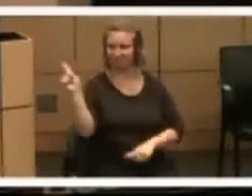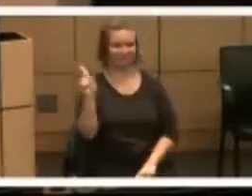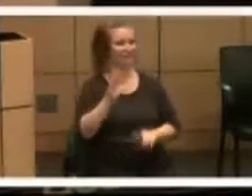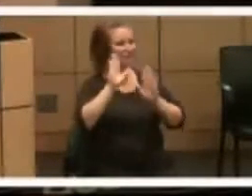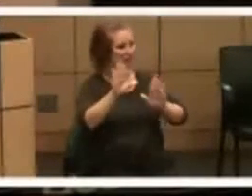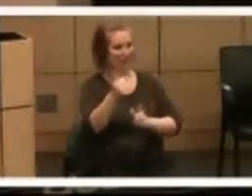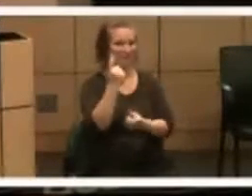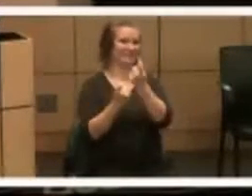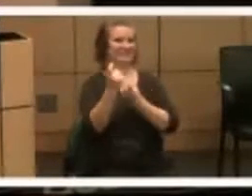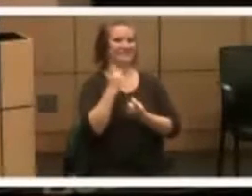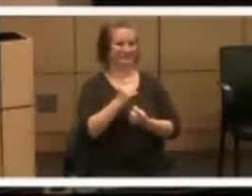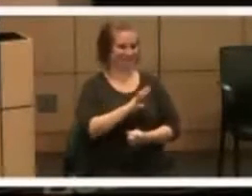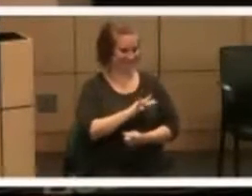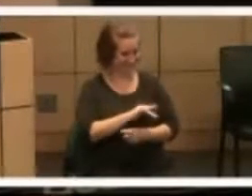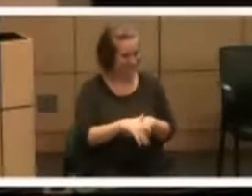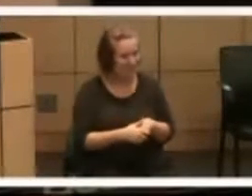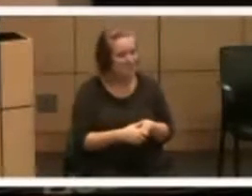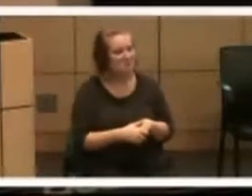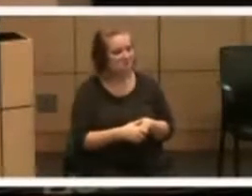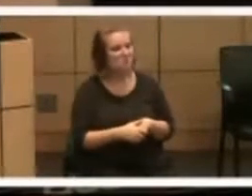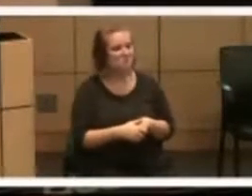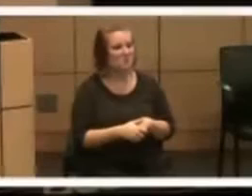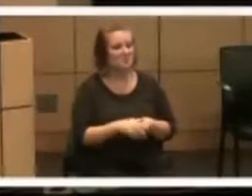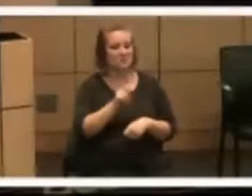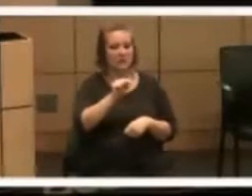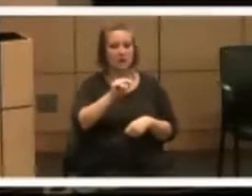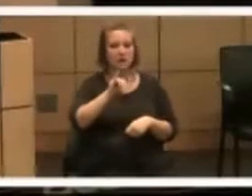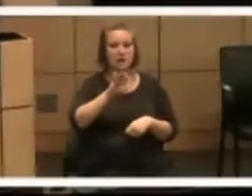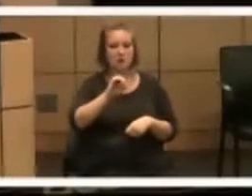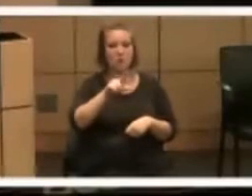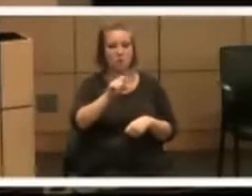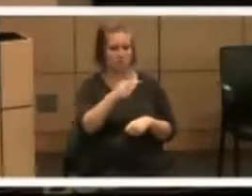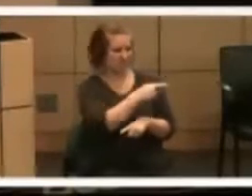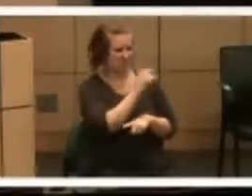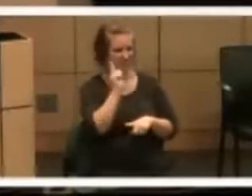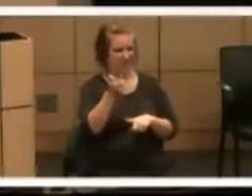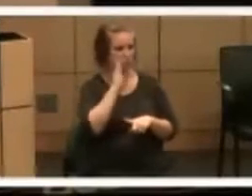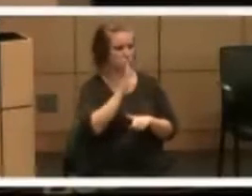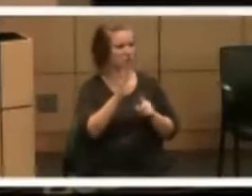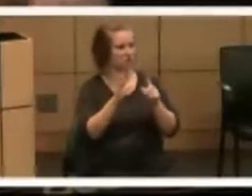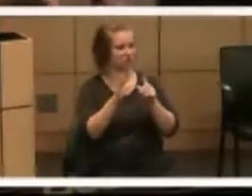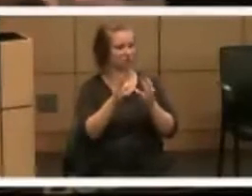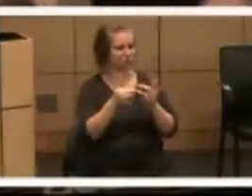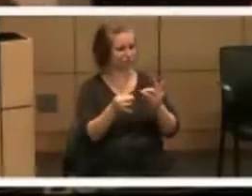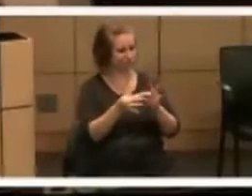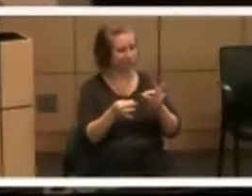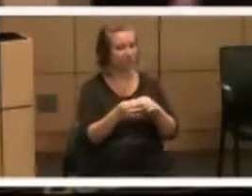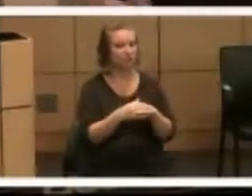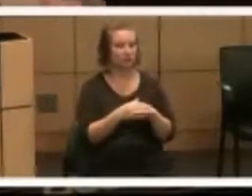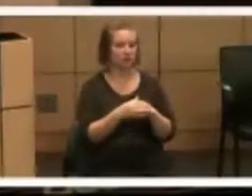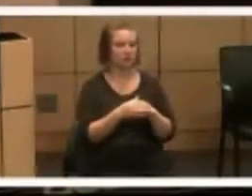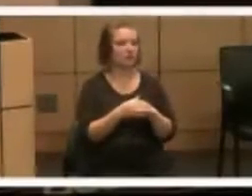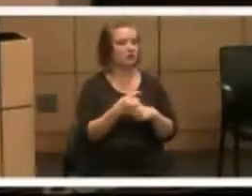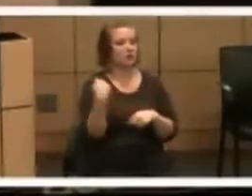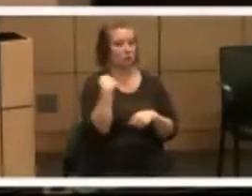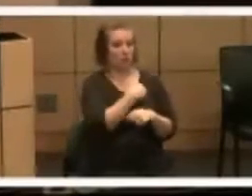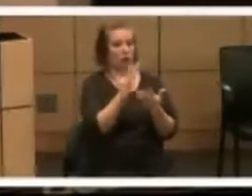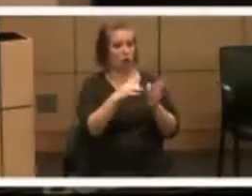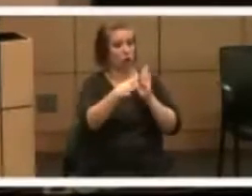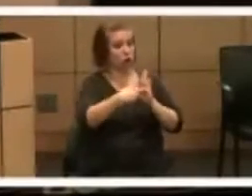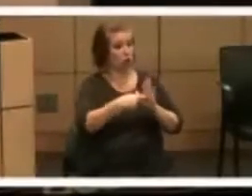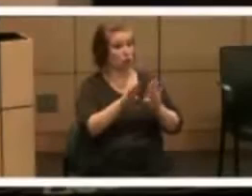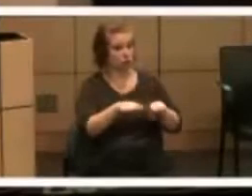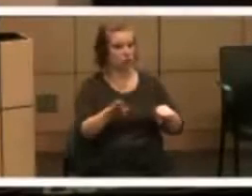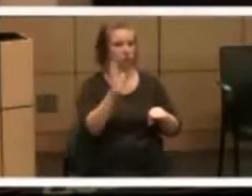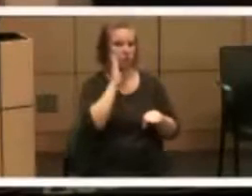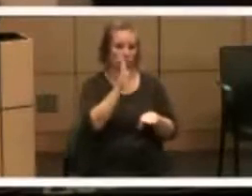questions. So one of the things Nicole is going to touch on is, you know, sort of a really important question is, so we showed you that children perform really poor in